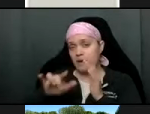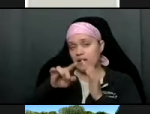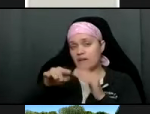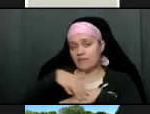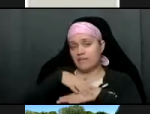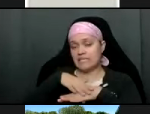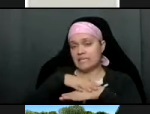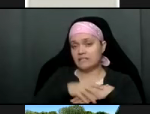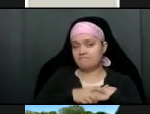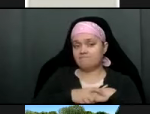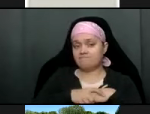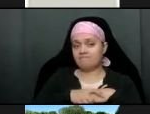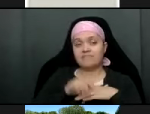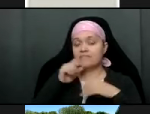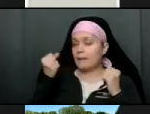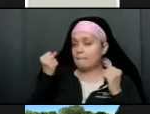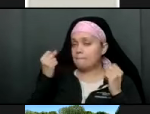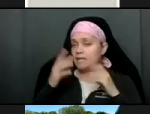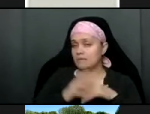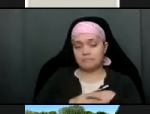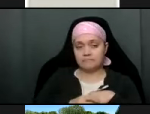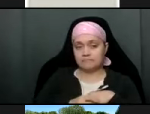natives. Not very many.